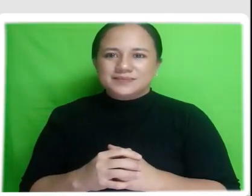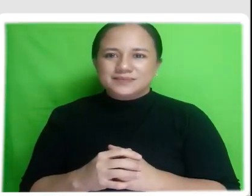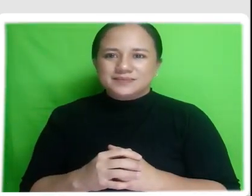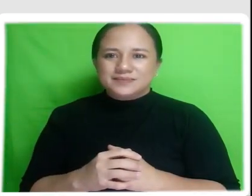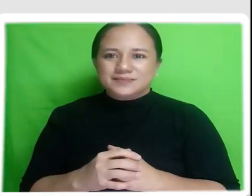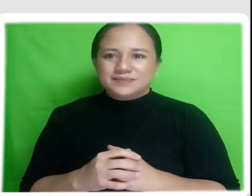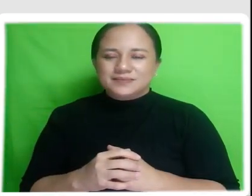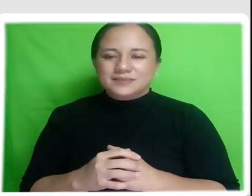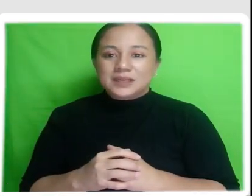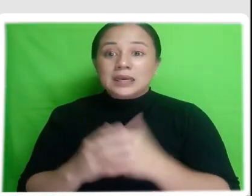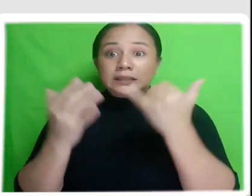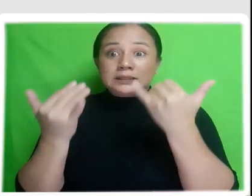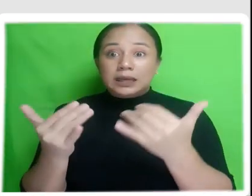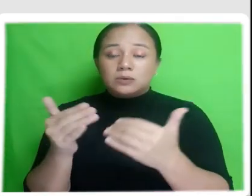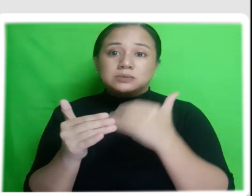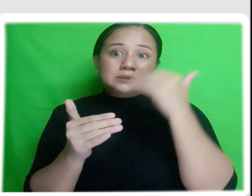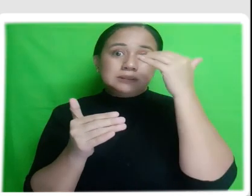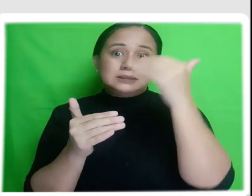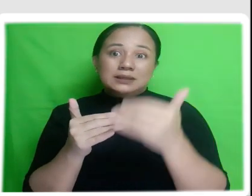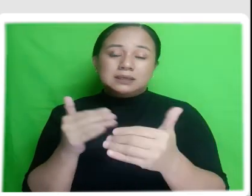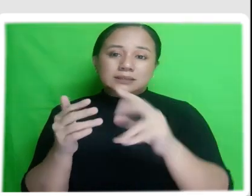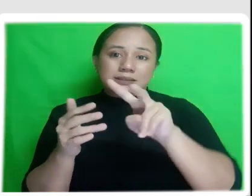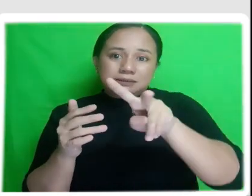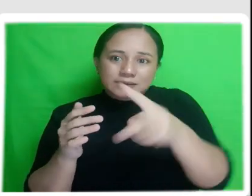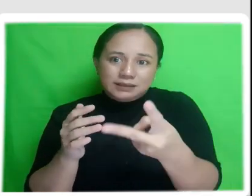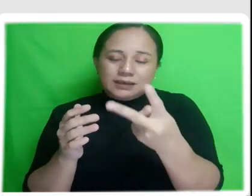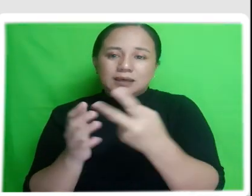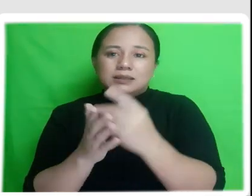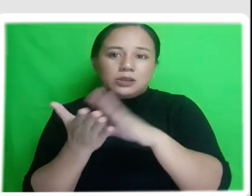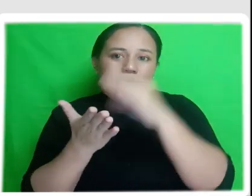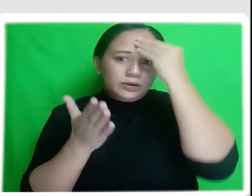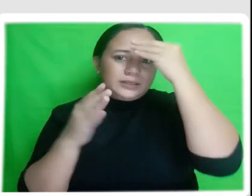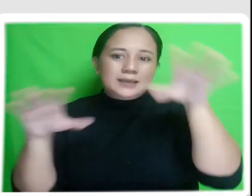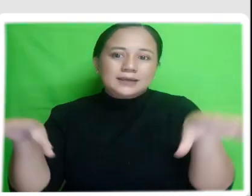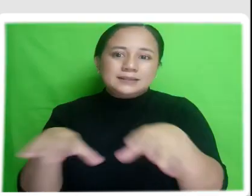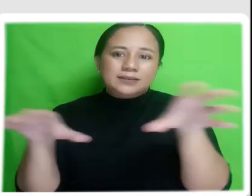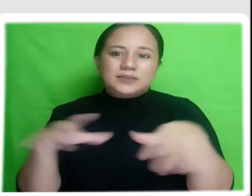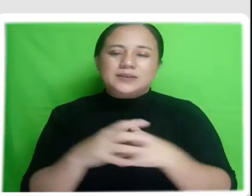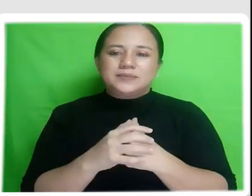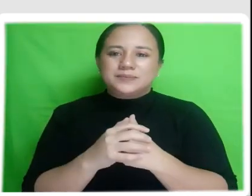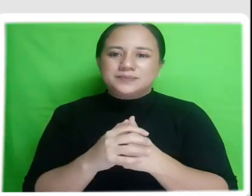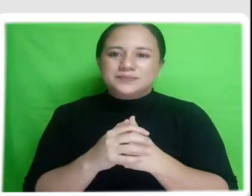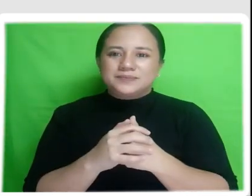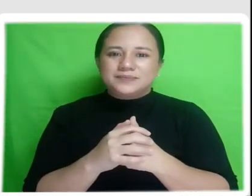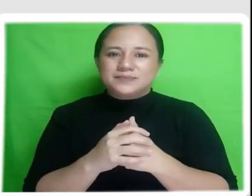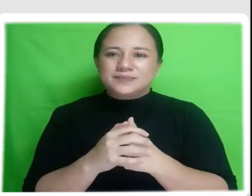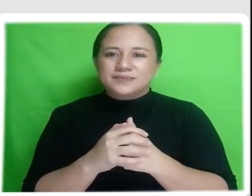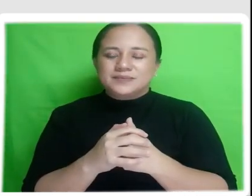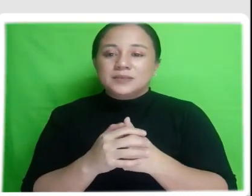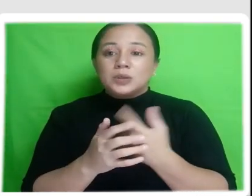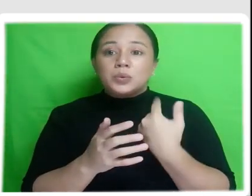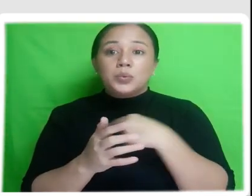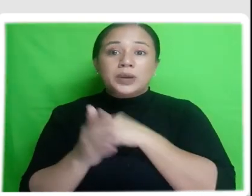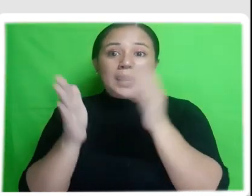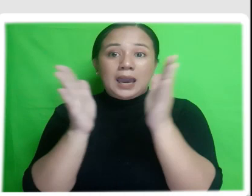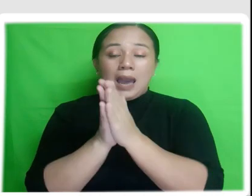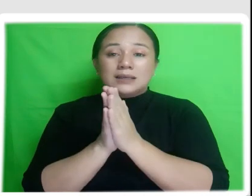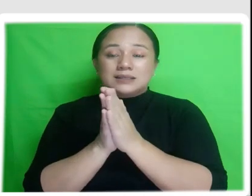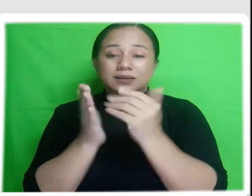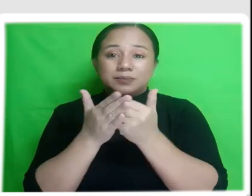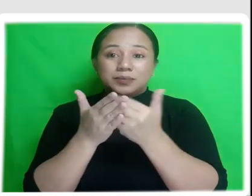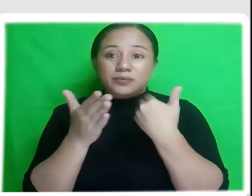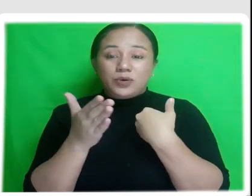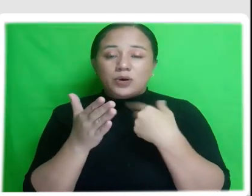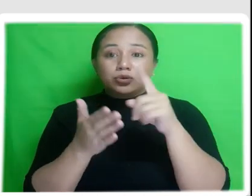We'll now proceed to the second learning activity. If we ask initially your